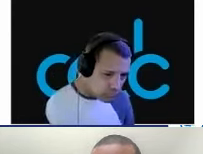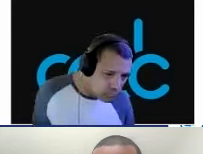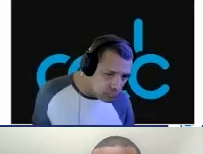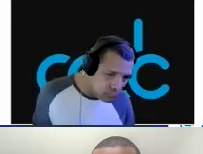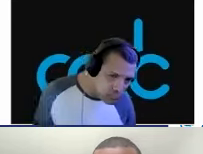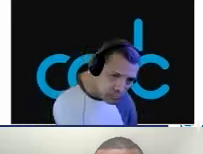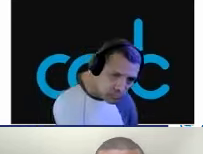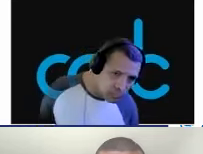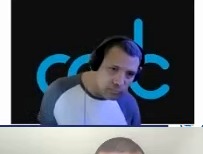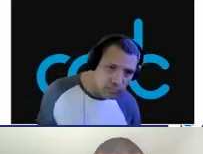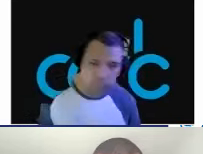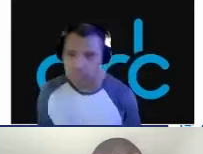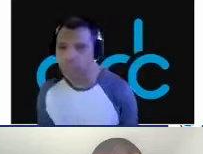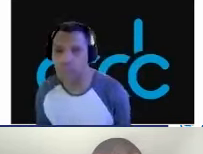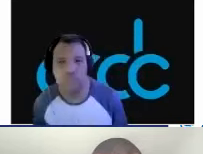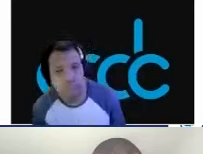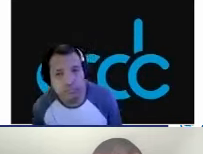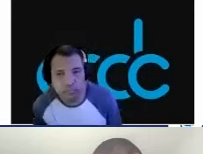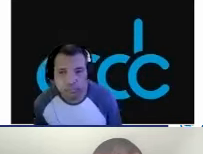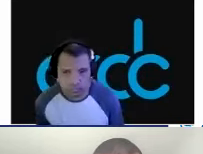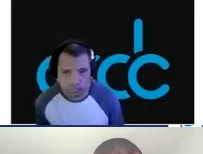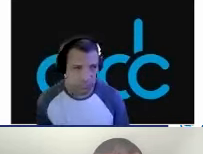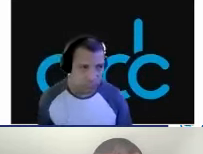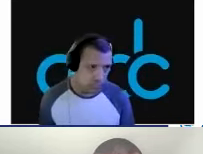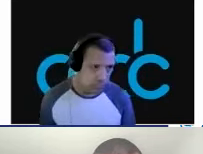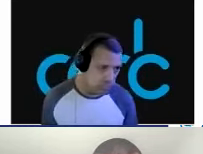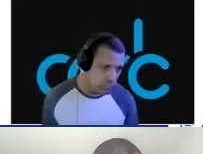collectors may inhibit members sharing information,